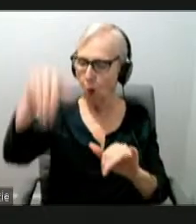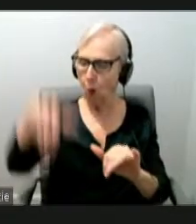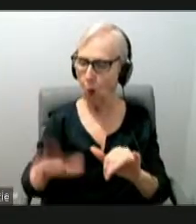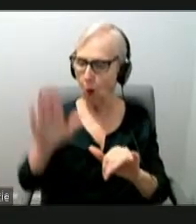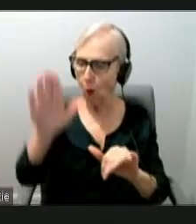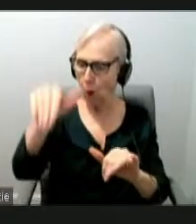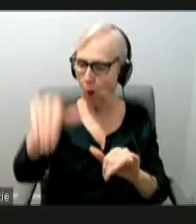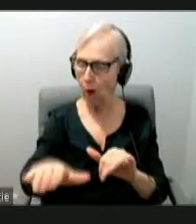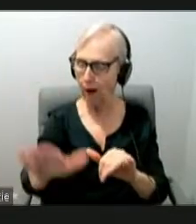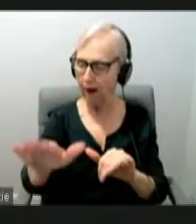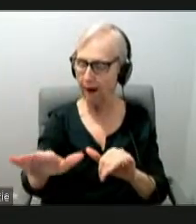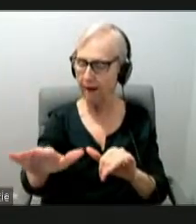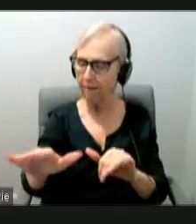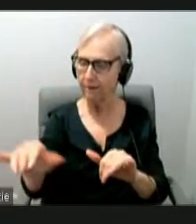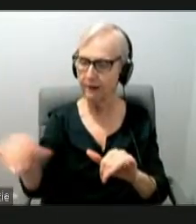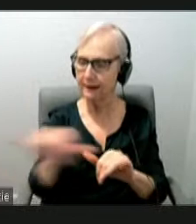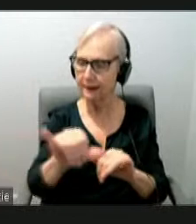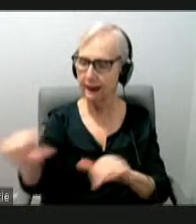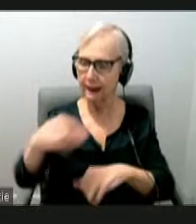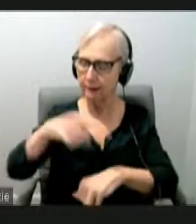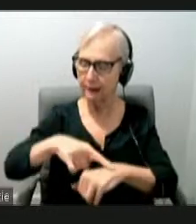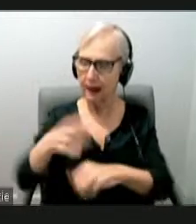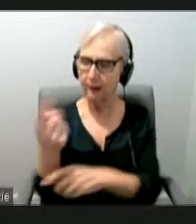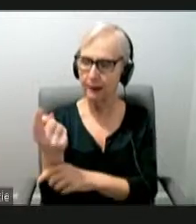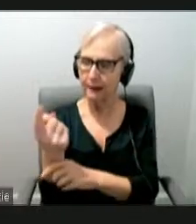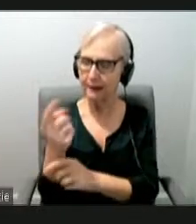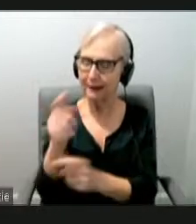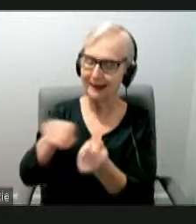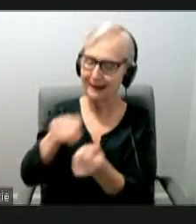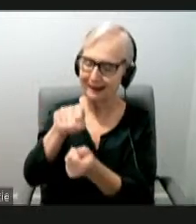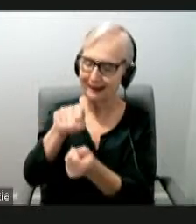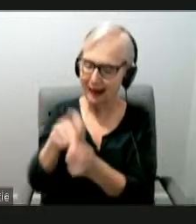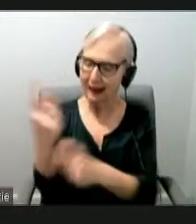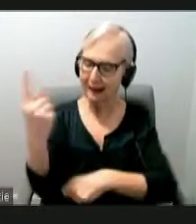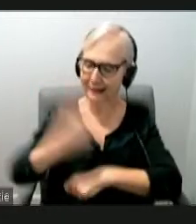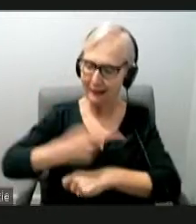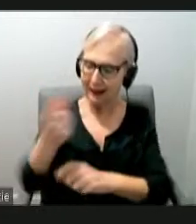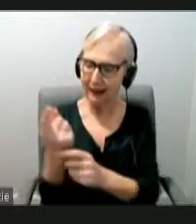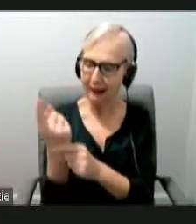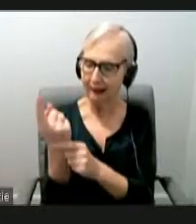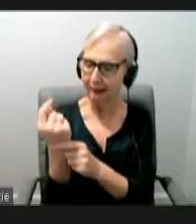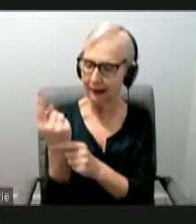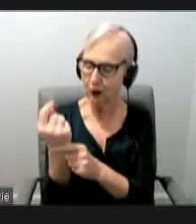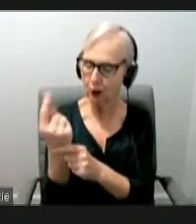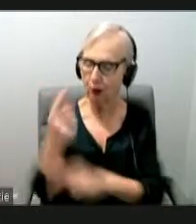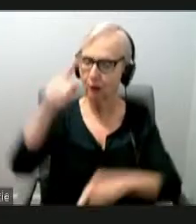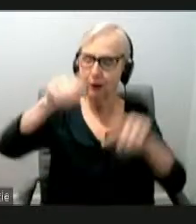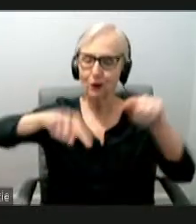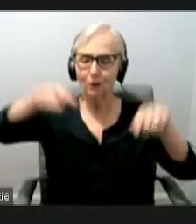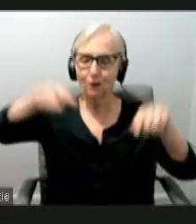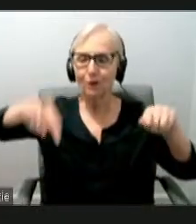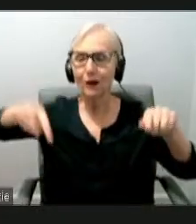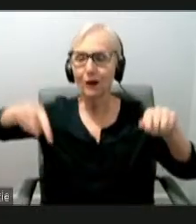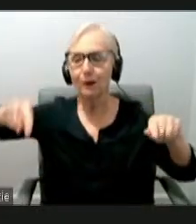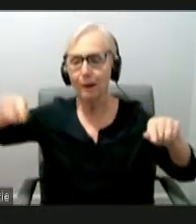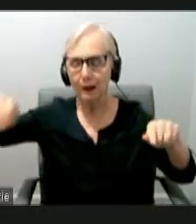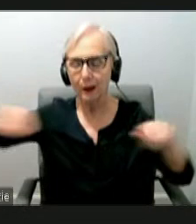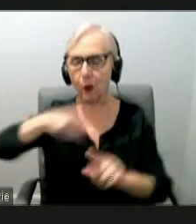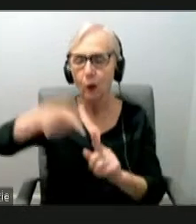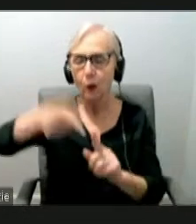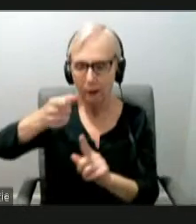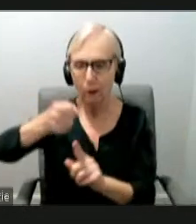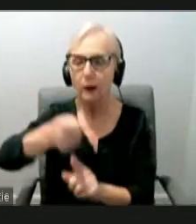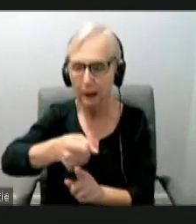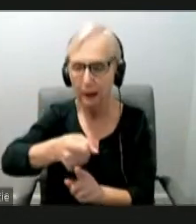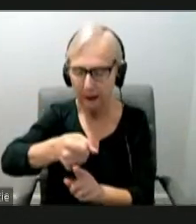community at the same time another community might experience a peak in illness. So there is going to be quite a bit of variability, I think. So just keep that in